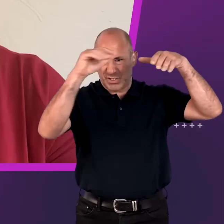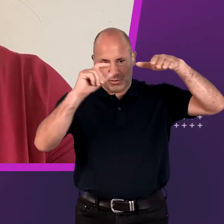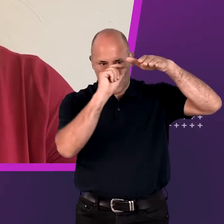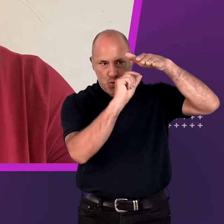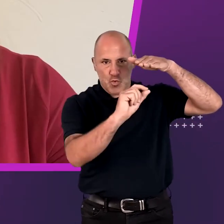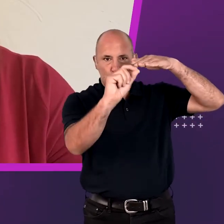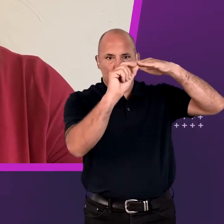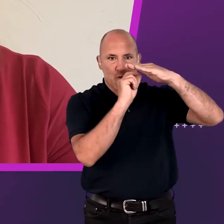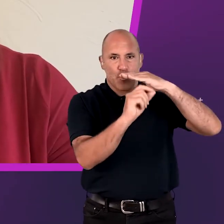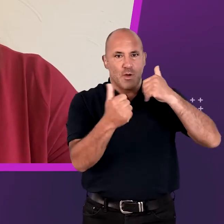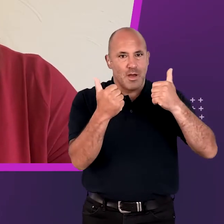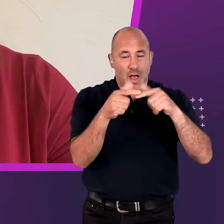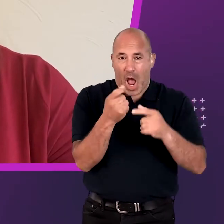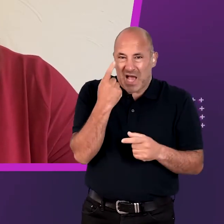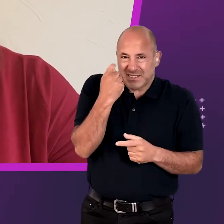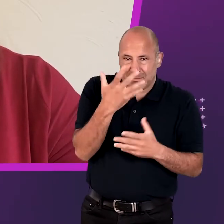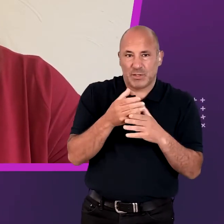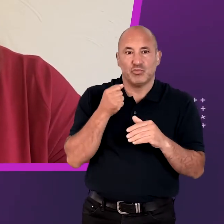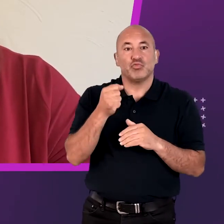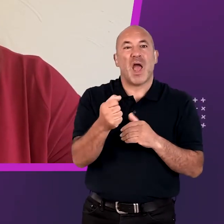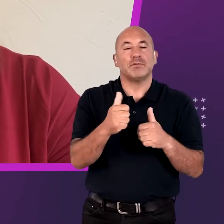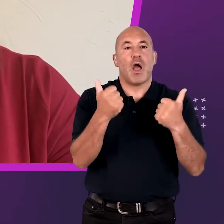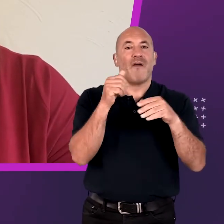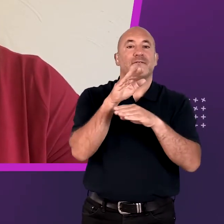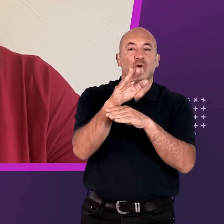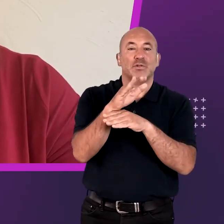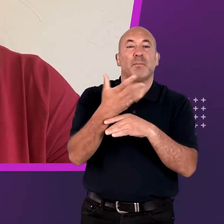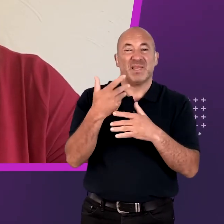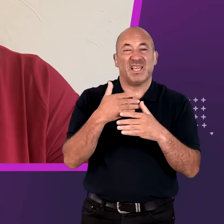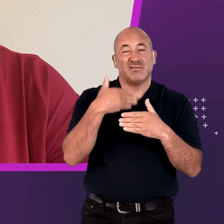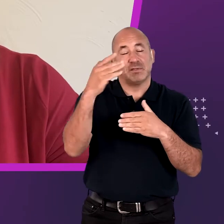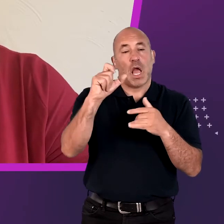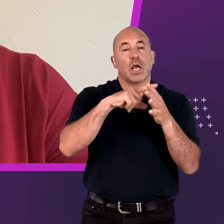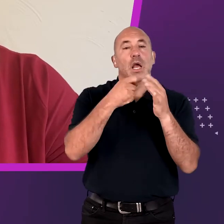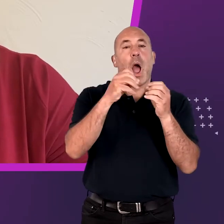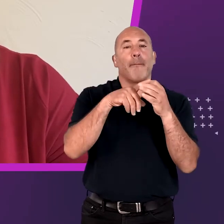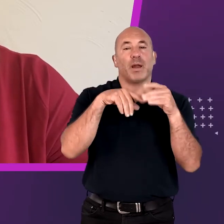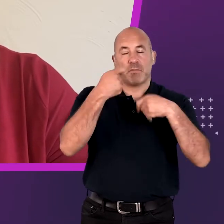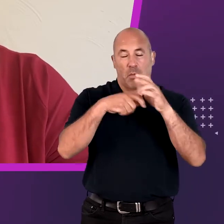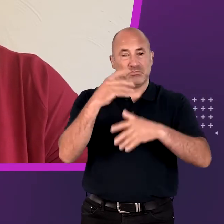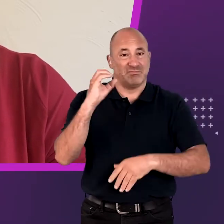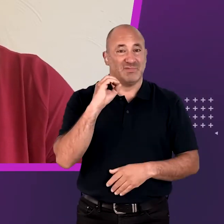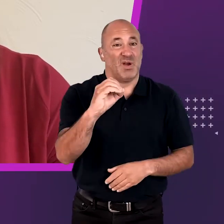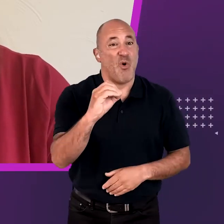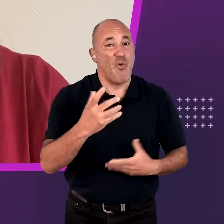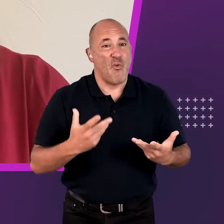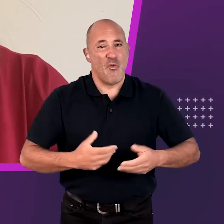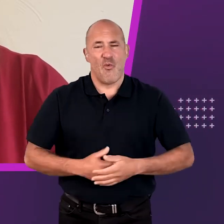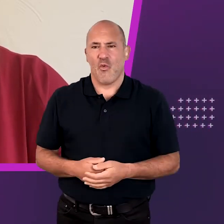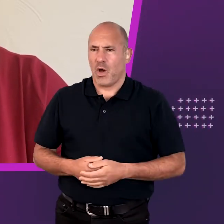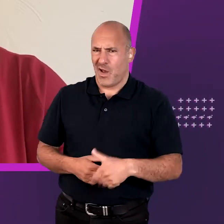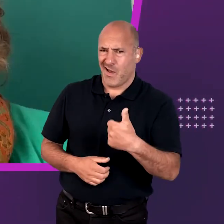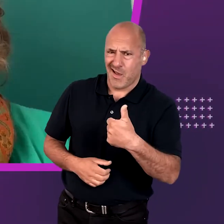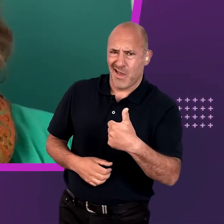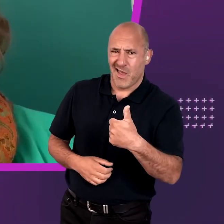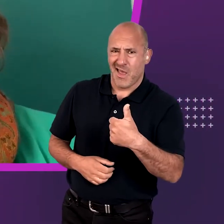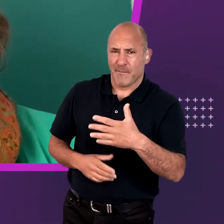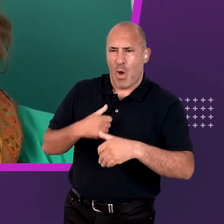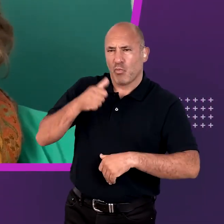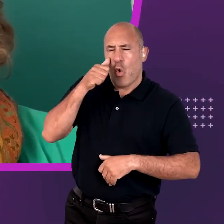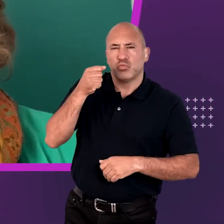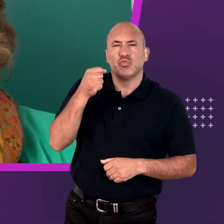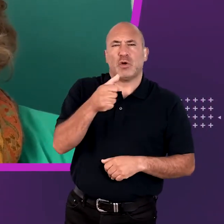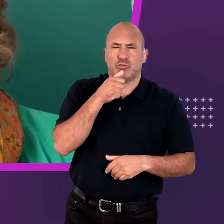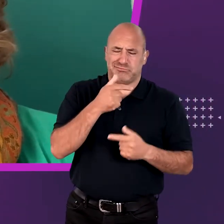under some of the bridges. This is just one idea that helps trains give us a future where we can travel with net zero carbon. That all